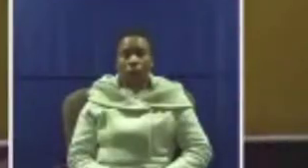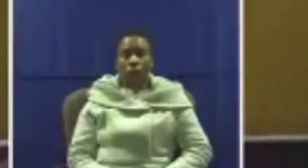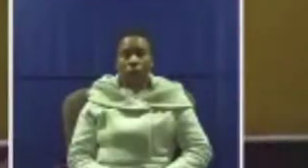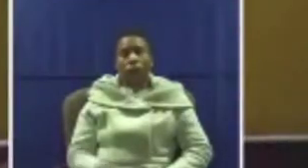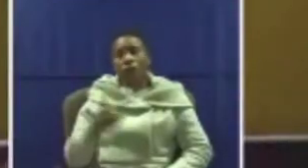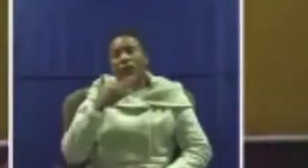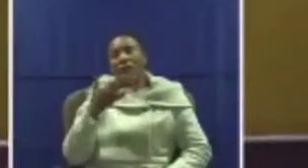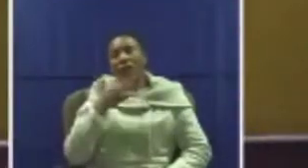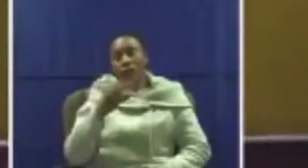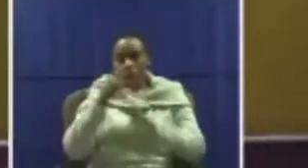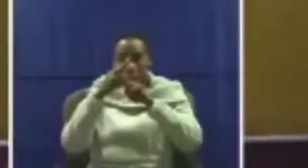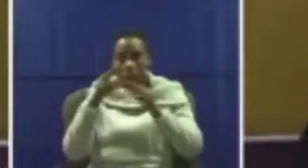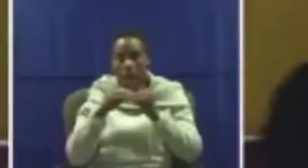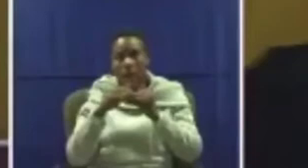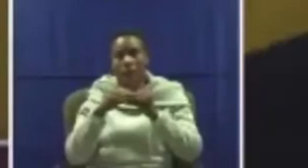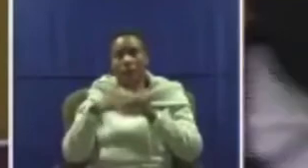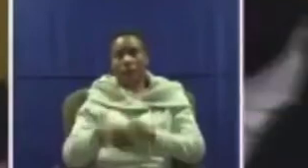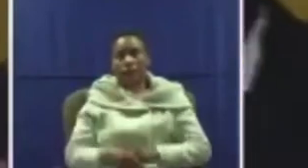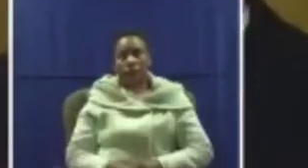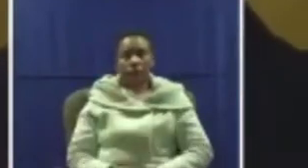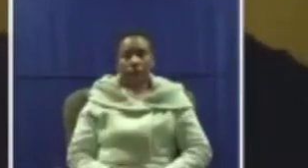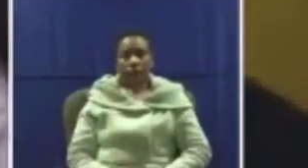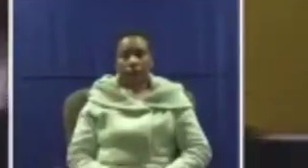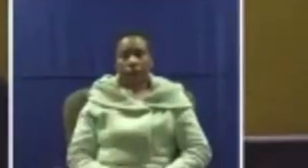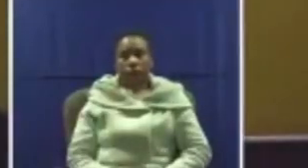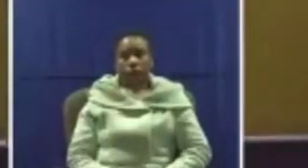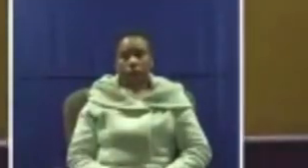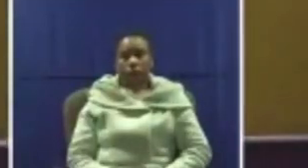I thank you, honorable members.